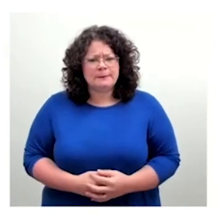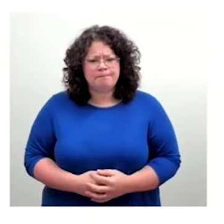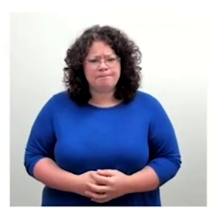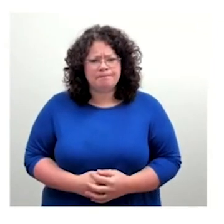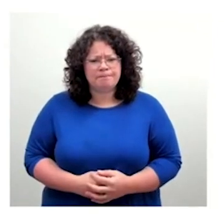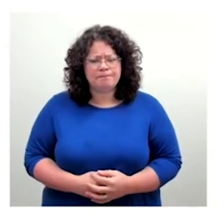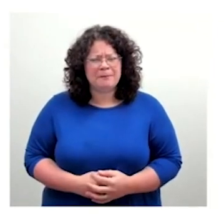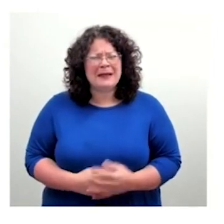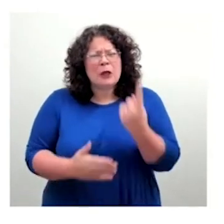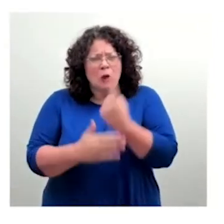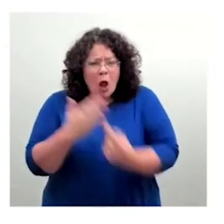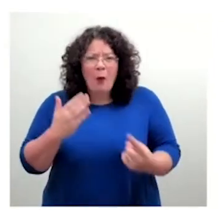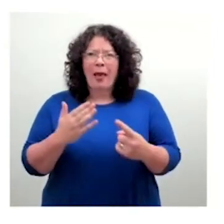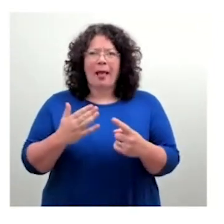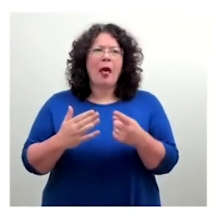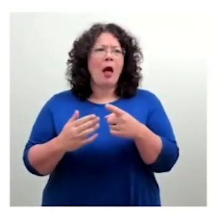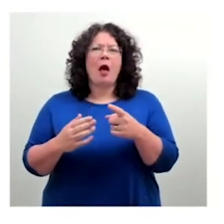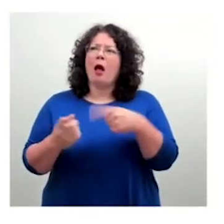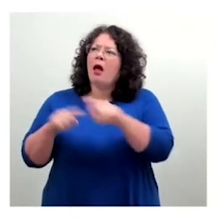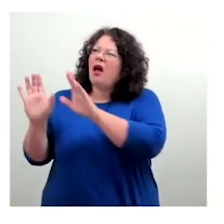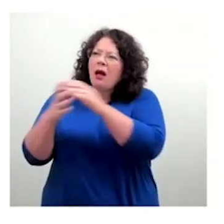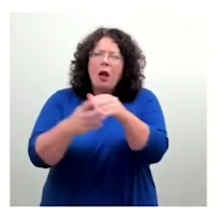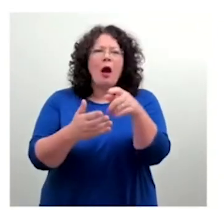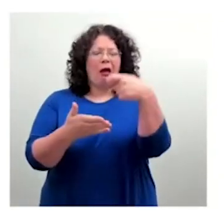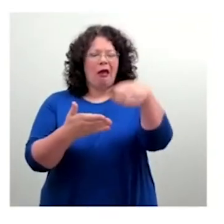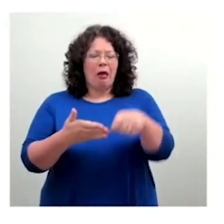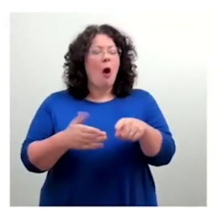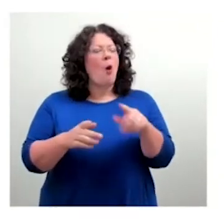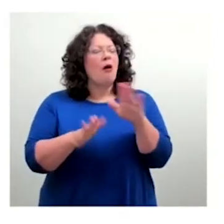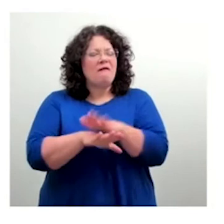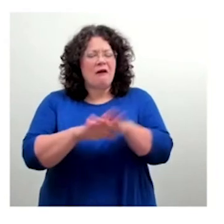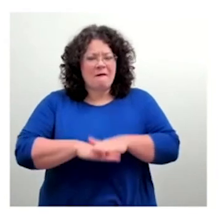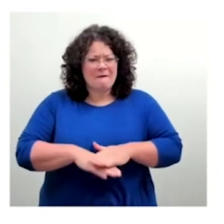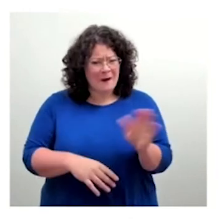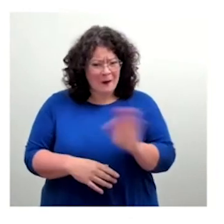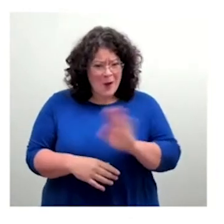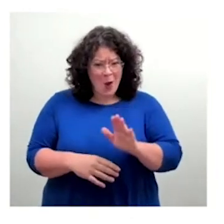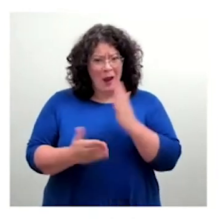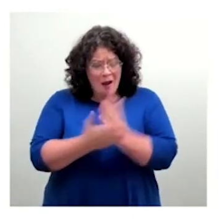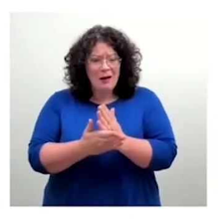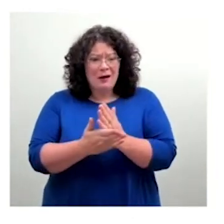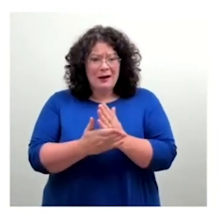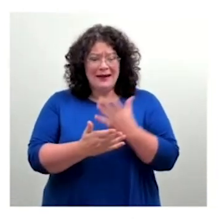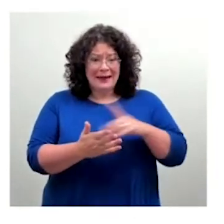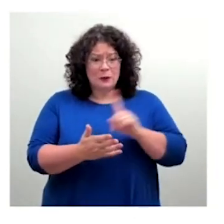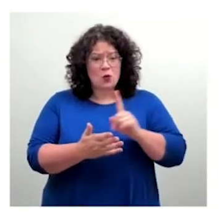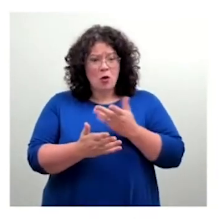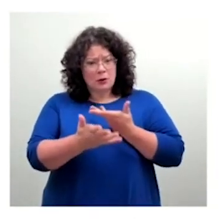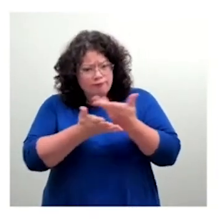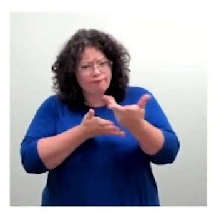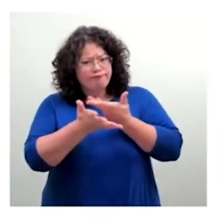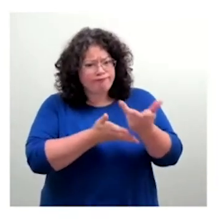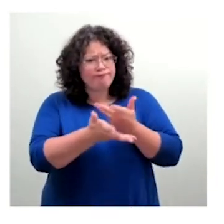people's needs in the very core of the solution itself. We need people to look beyond their own barrier-free experience, engage with the barriers during